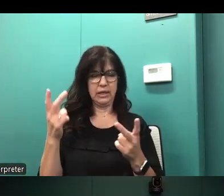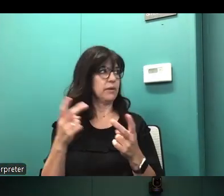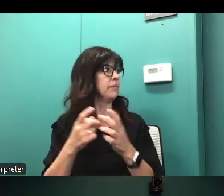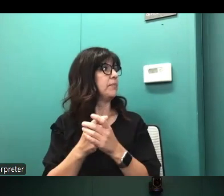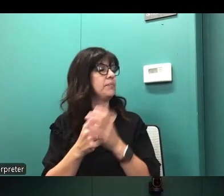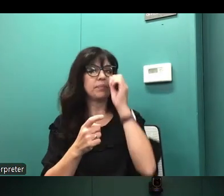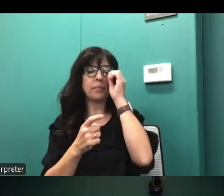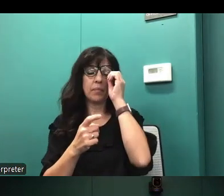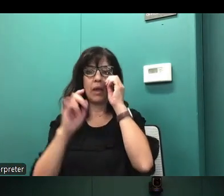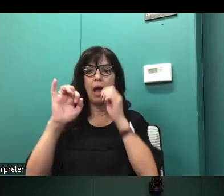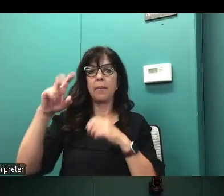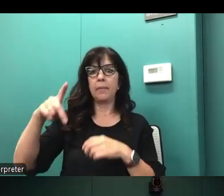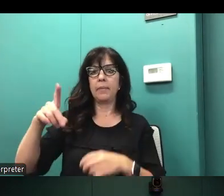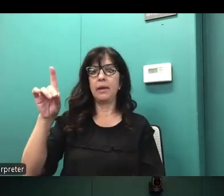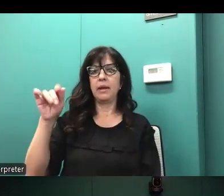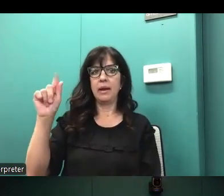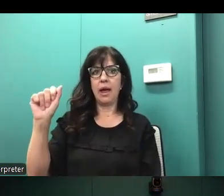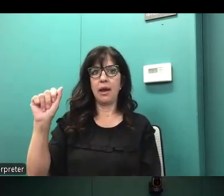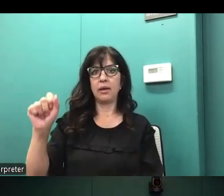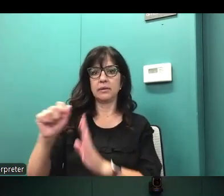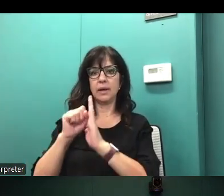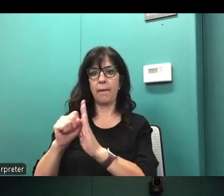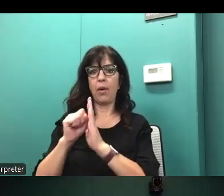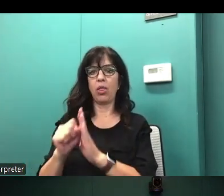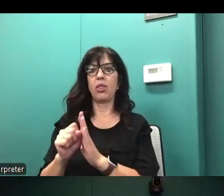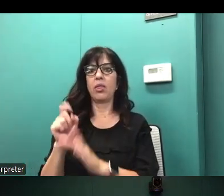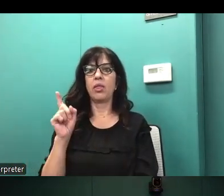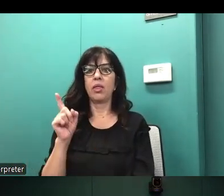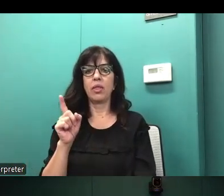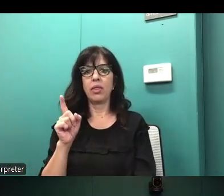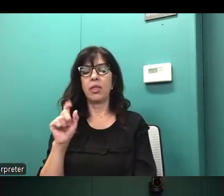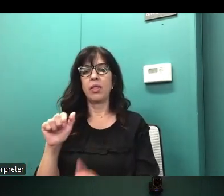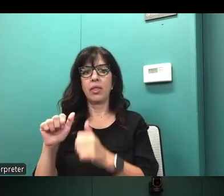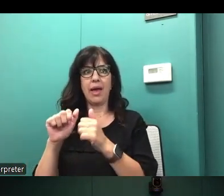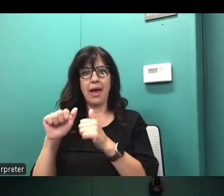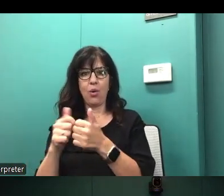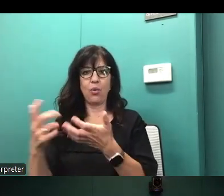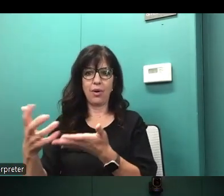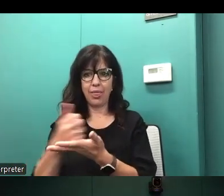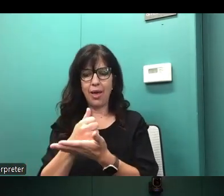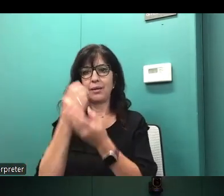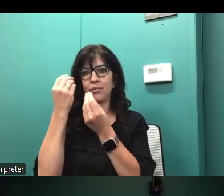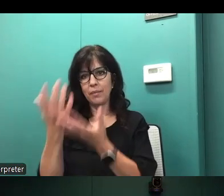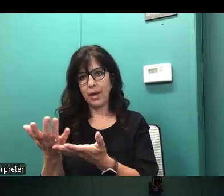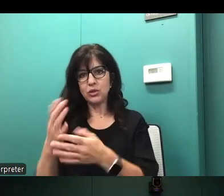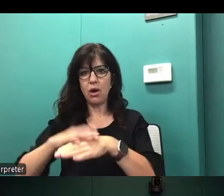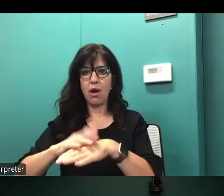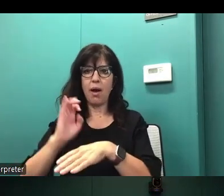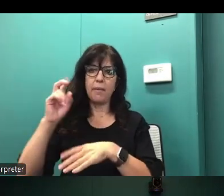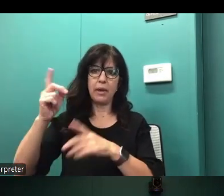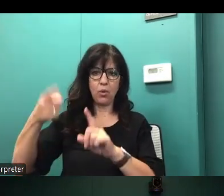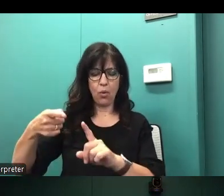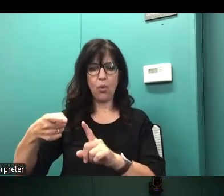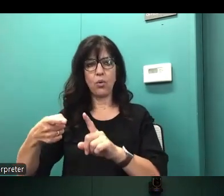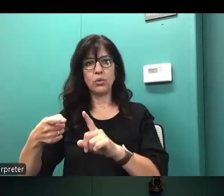Let's go to the IEP data sample. So this is a way that you can collect information on your IEP